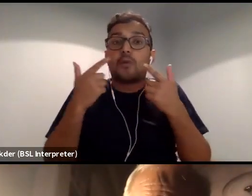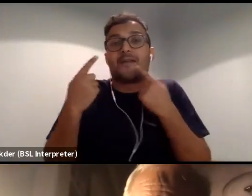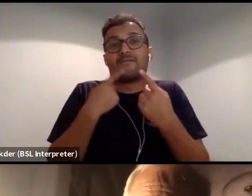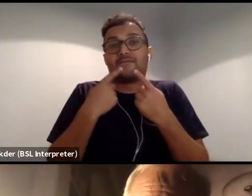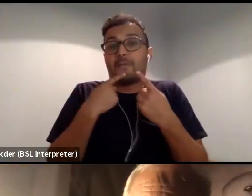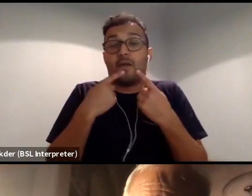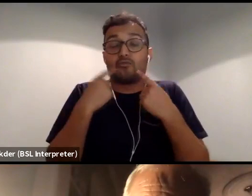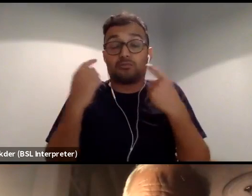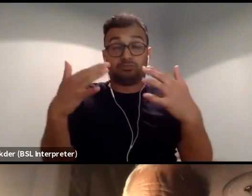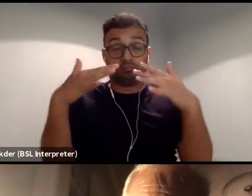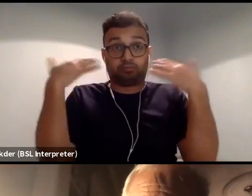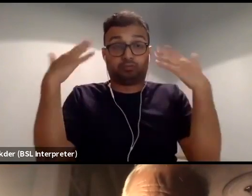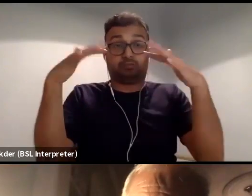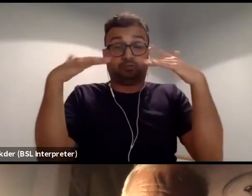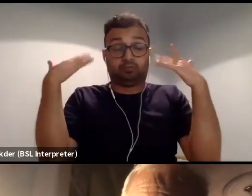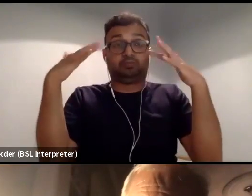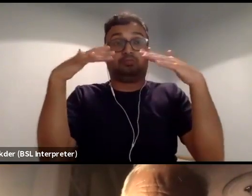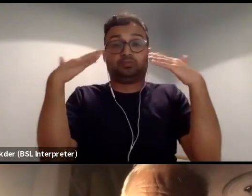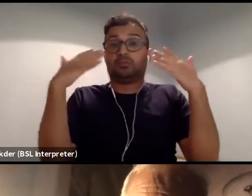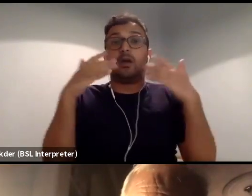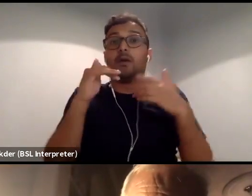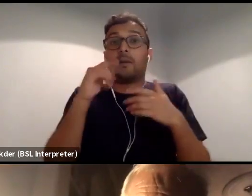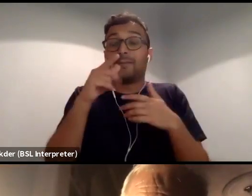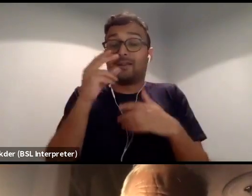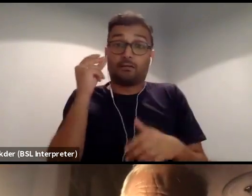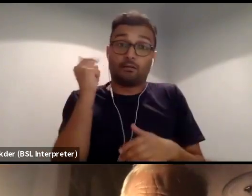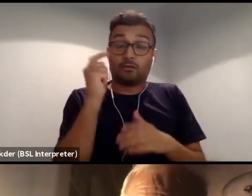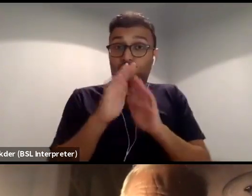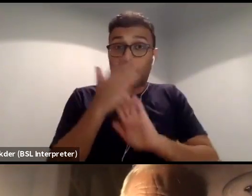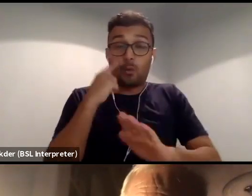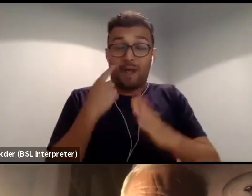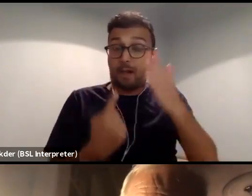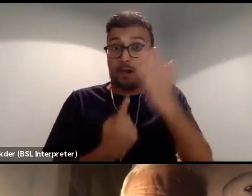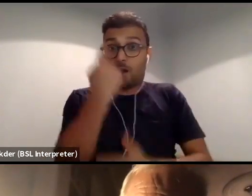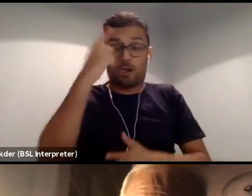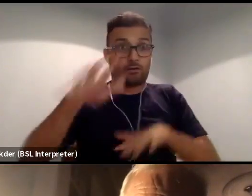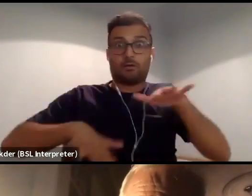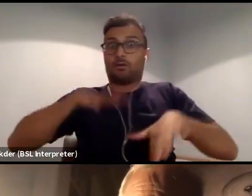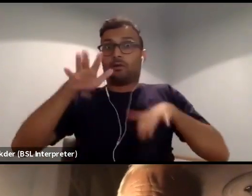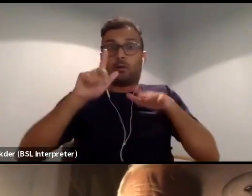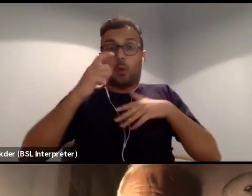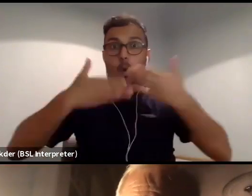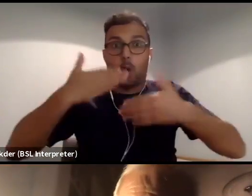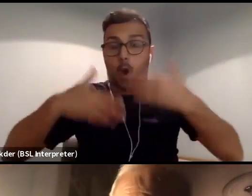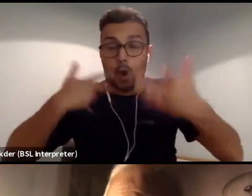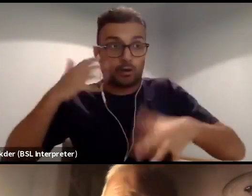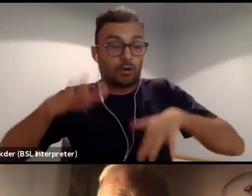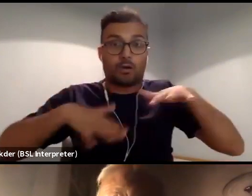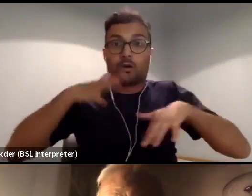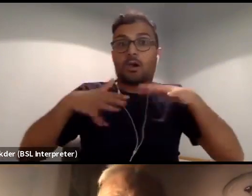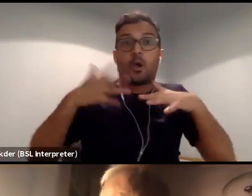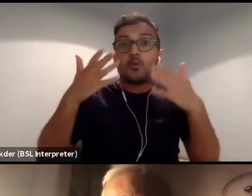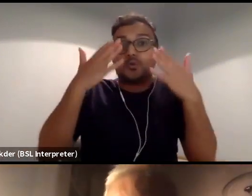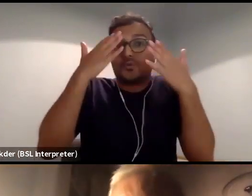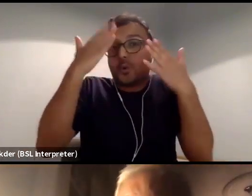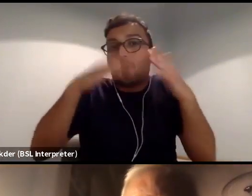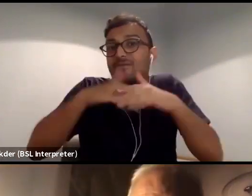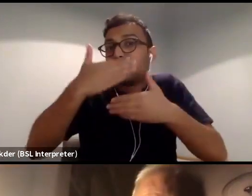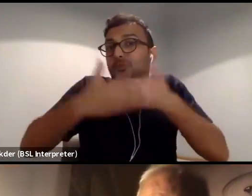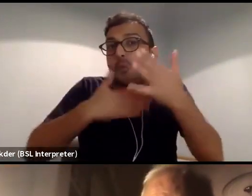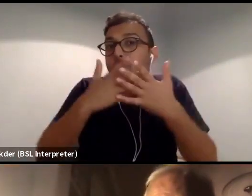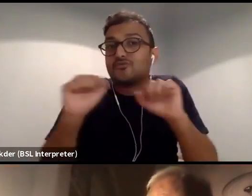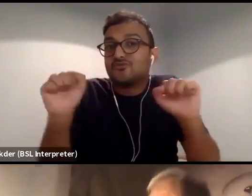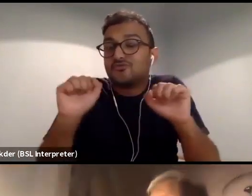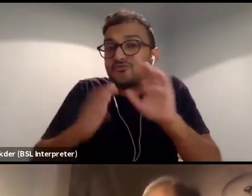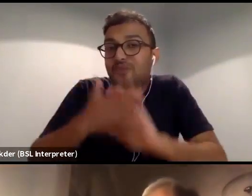an incident like this. You know, yes, we're listening to what eyewitnesses say on the ground, but we can't always rely on what's being